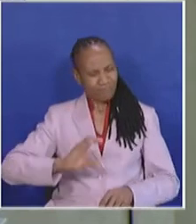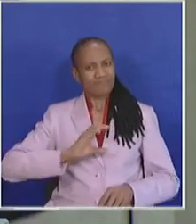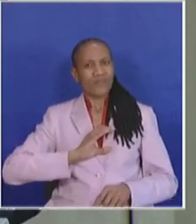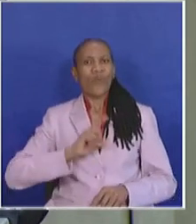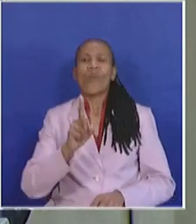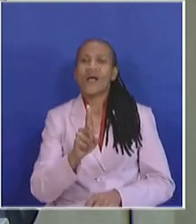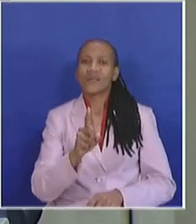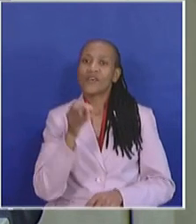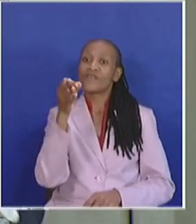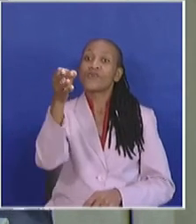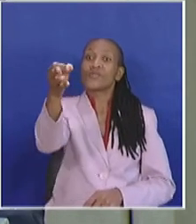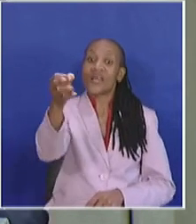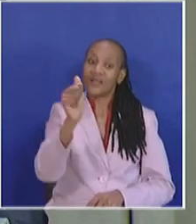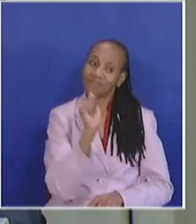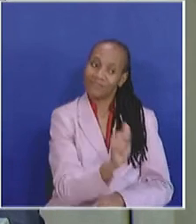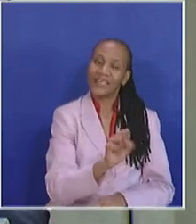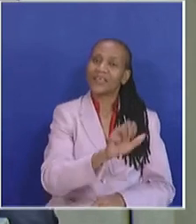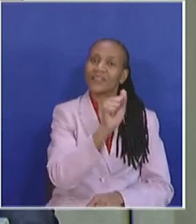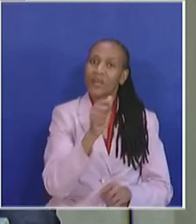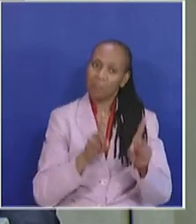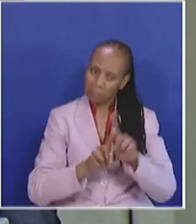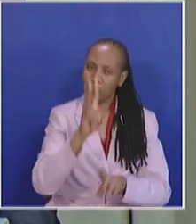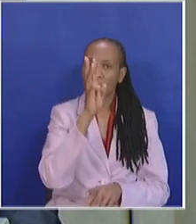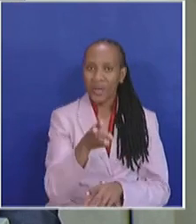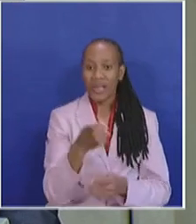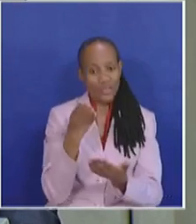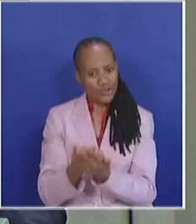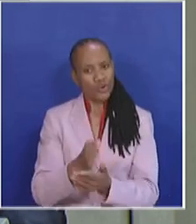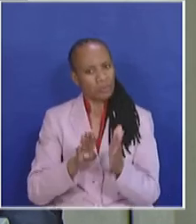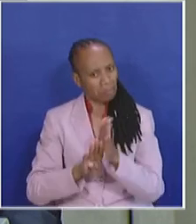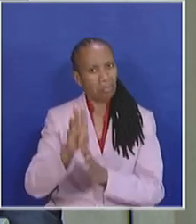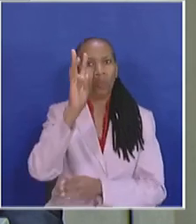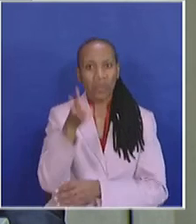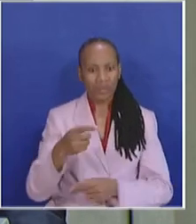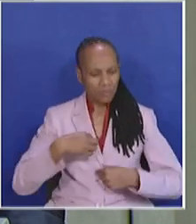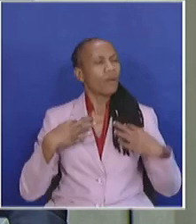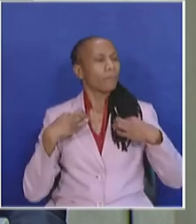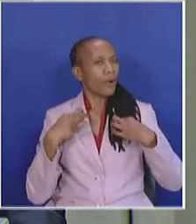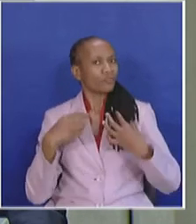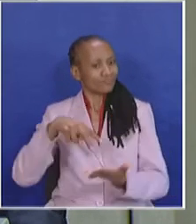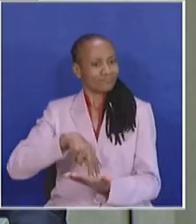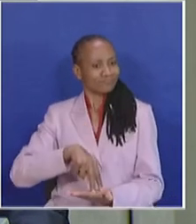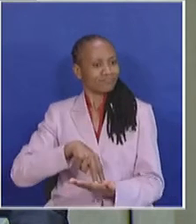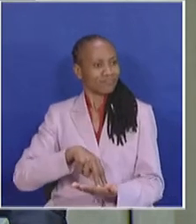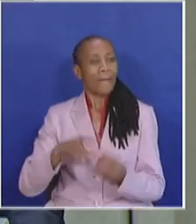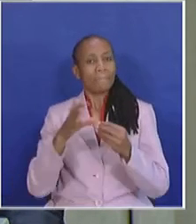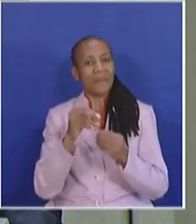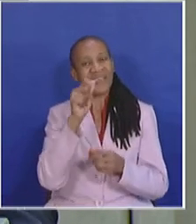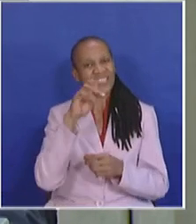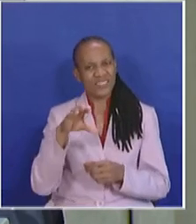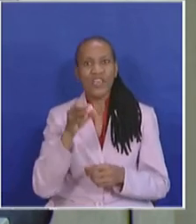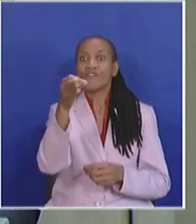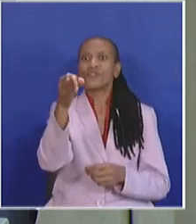our own country and economy. I'm proud to stand here as a member of the ANC, that I'm proud of the